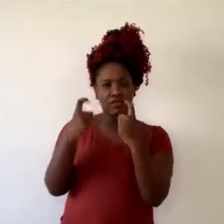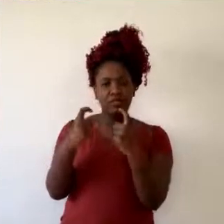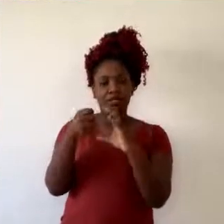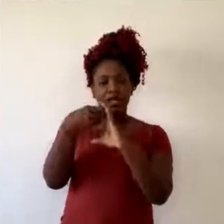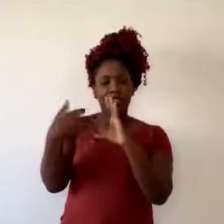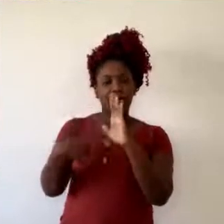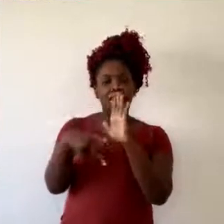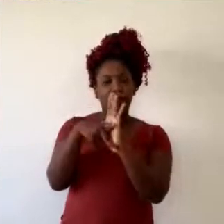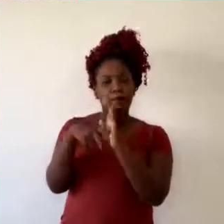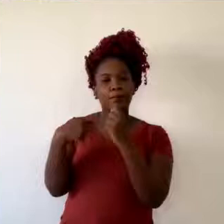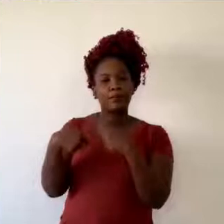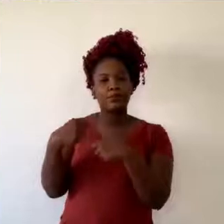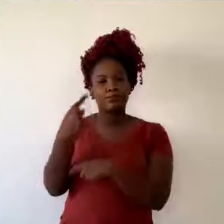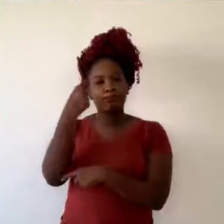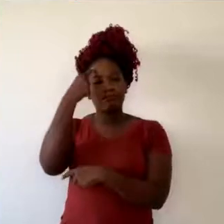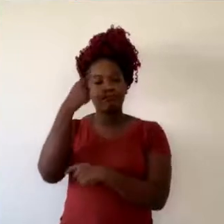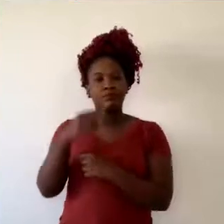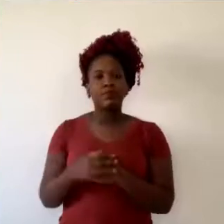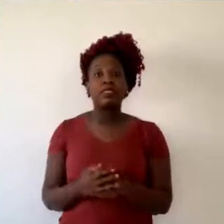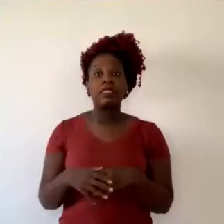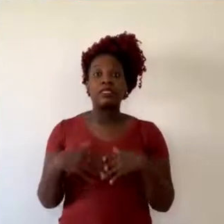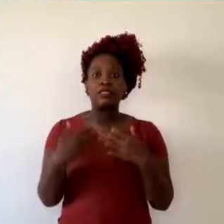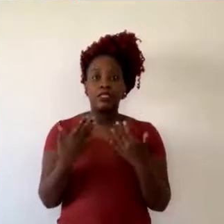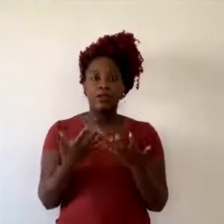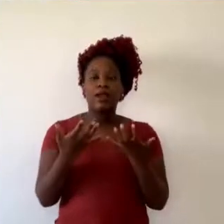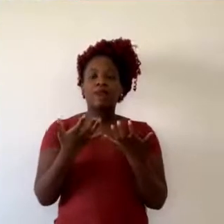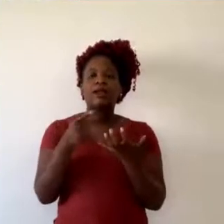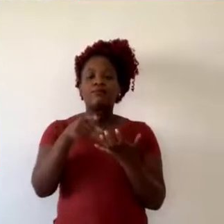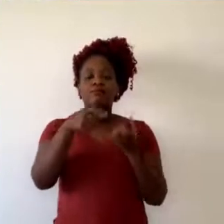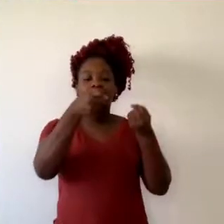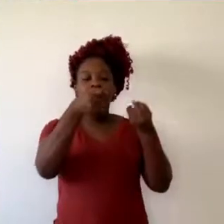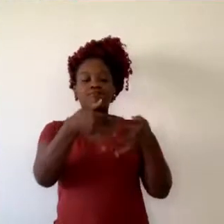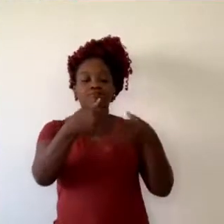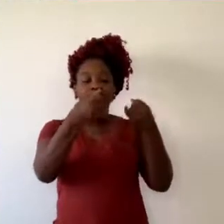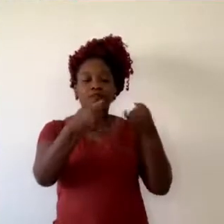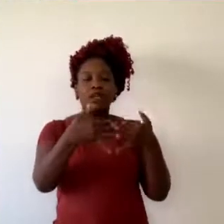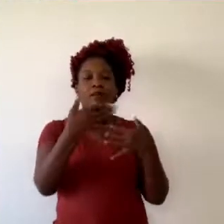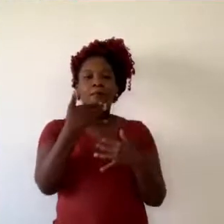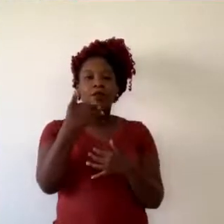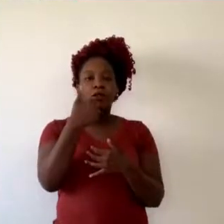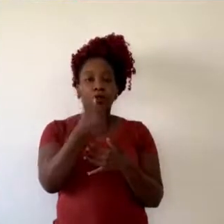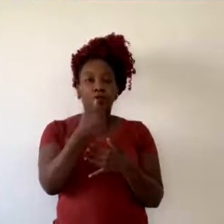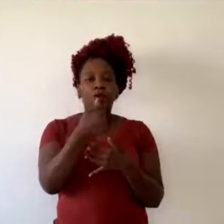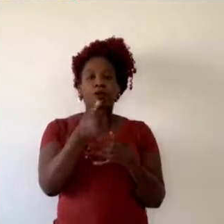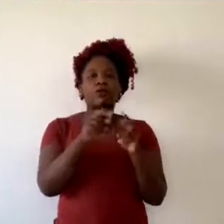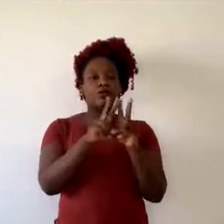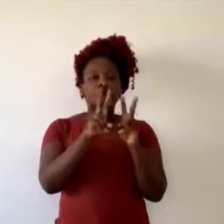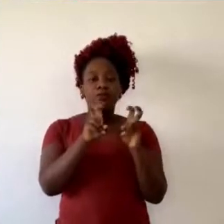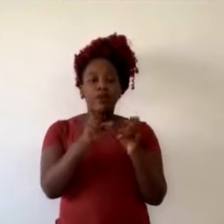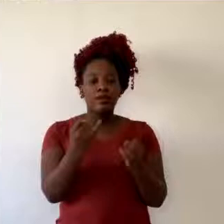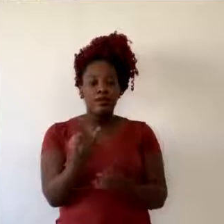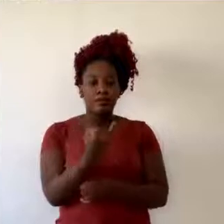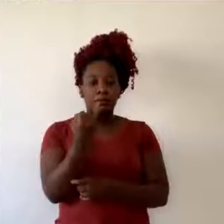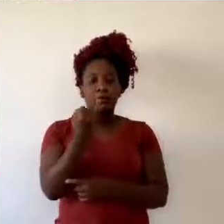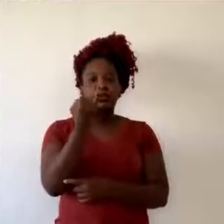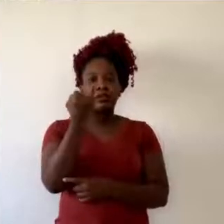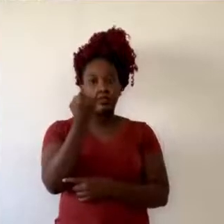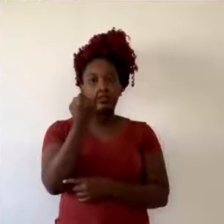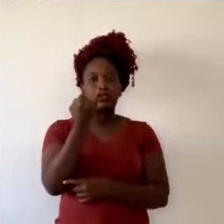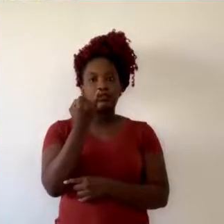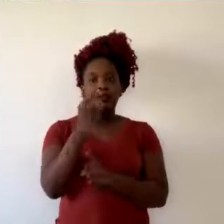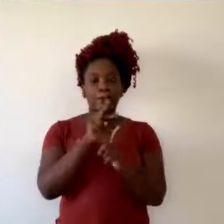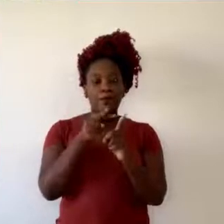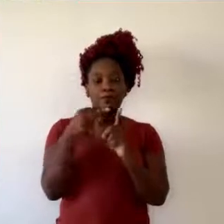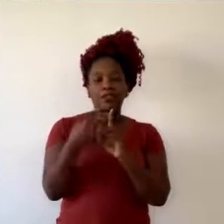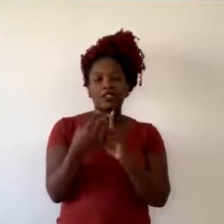the particularities of each woman when we talk about gender violence. Then, Mafoane,